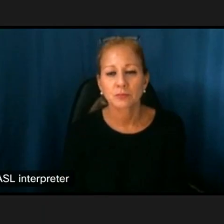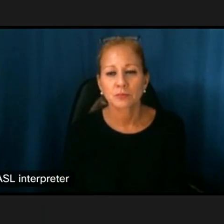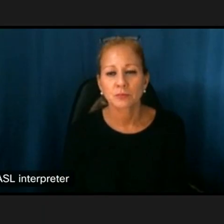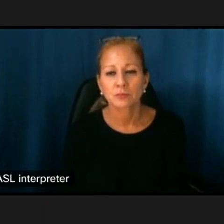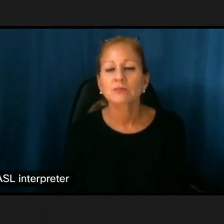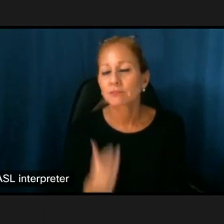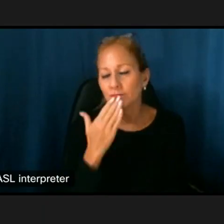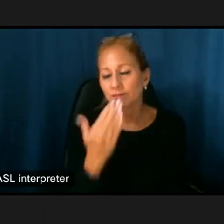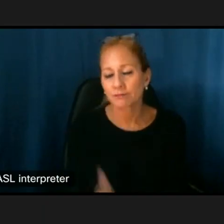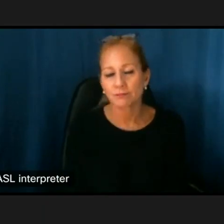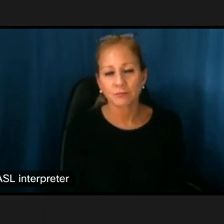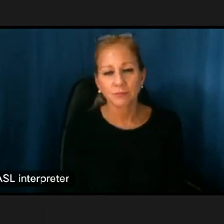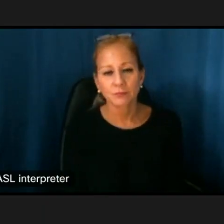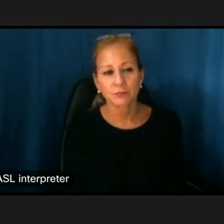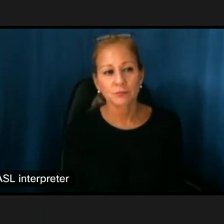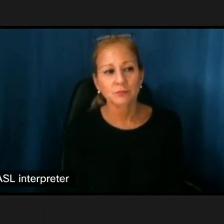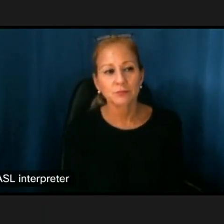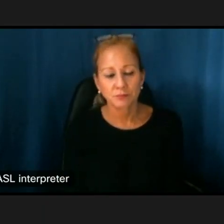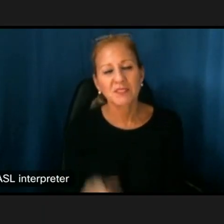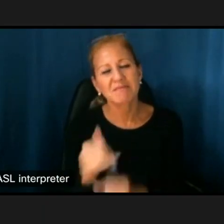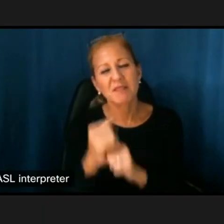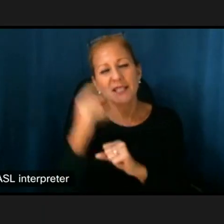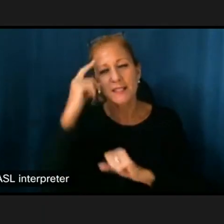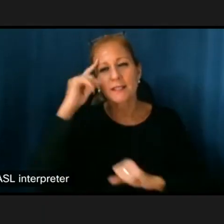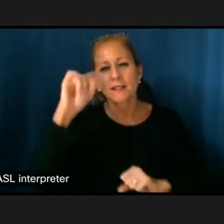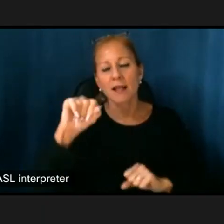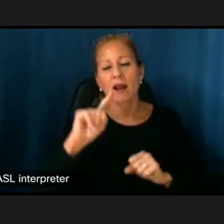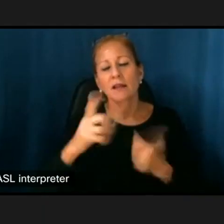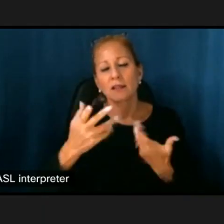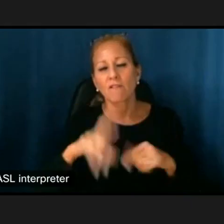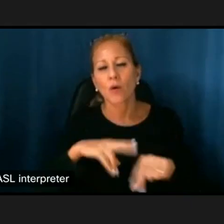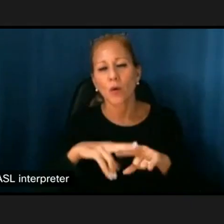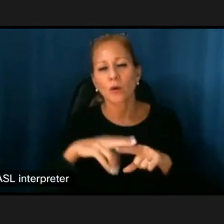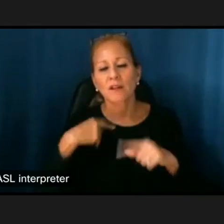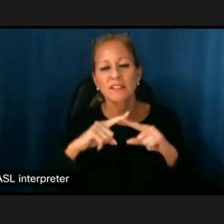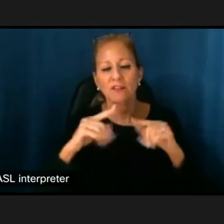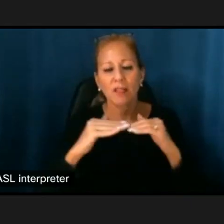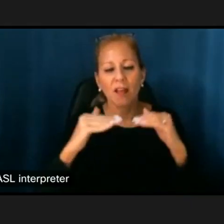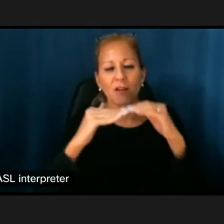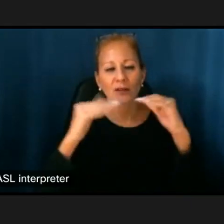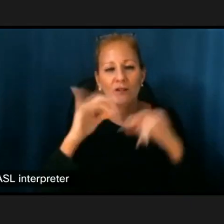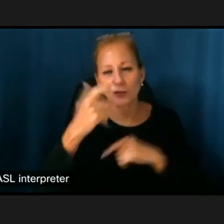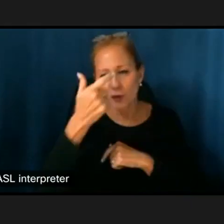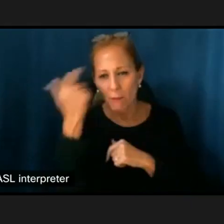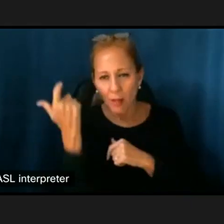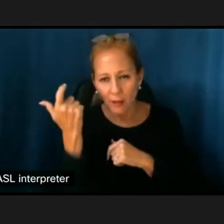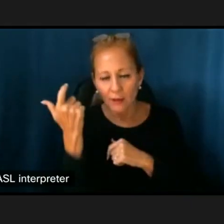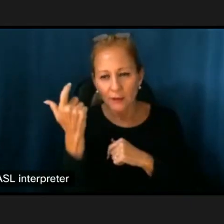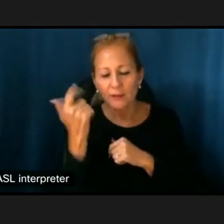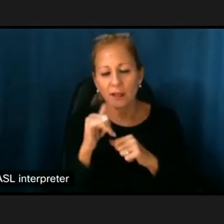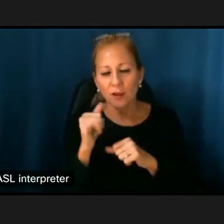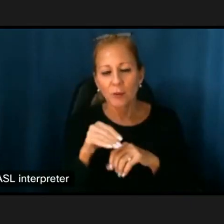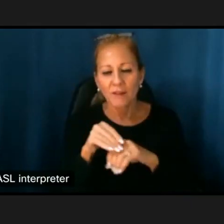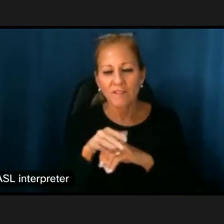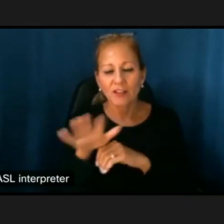Thank you. Yeah, that completely makes sense. And of course, there would be levels of trauma that could be affecting